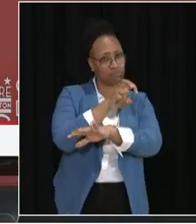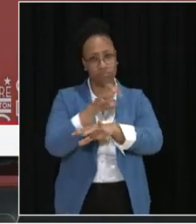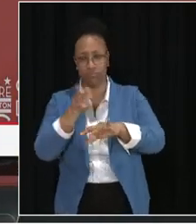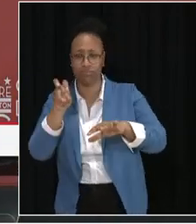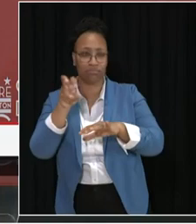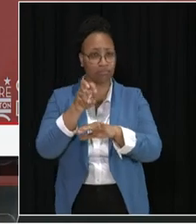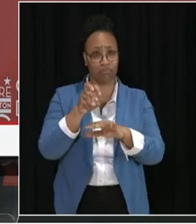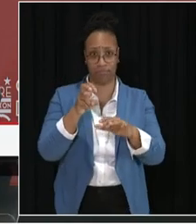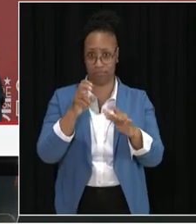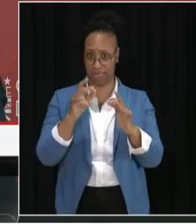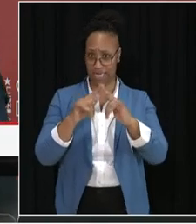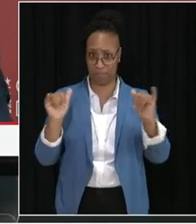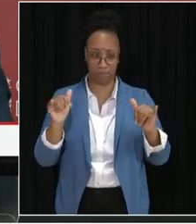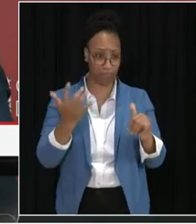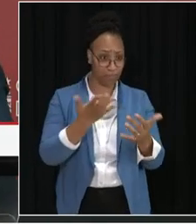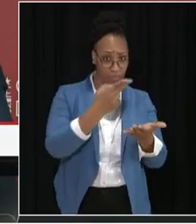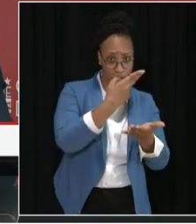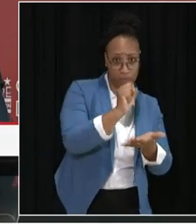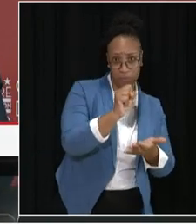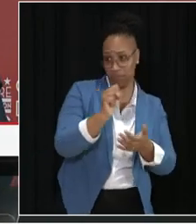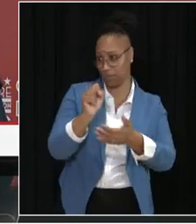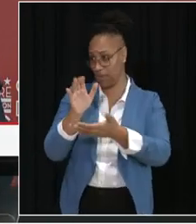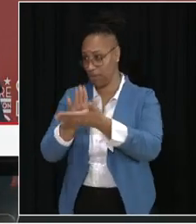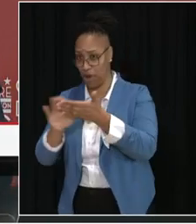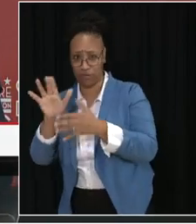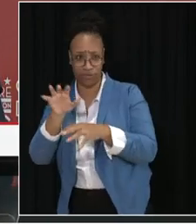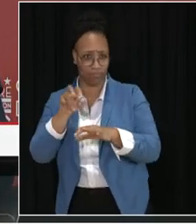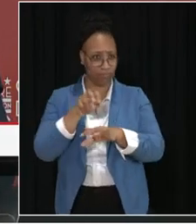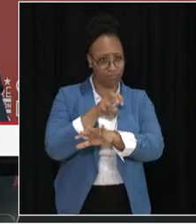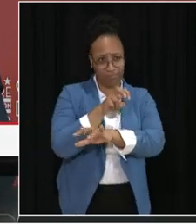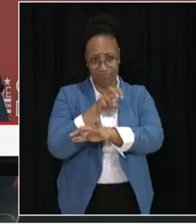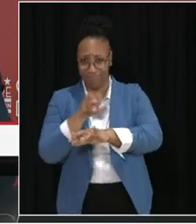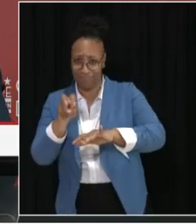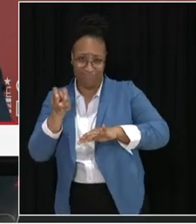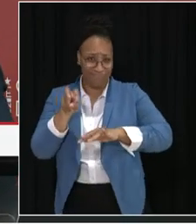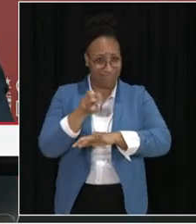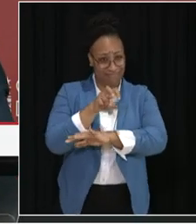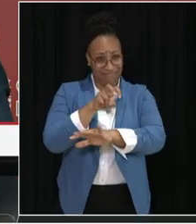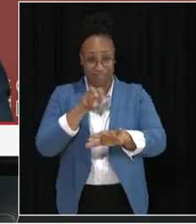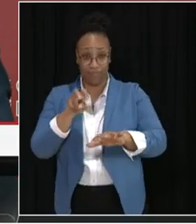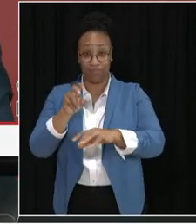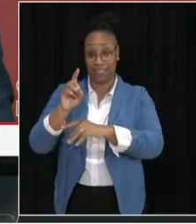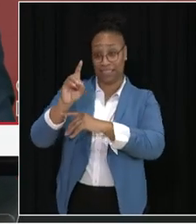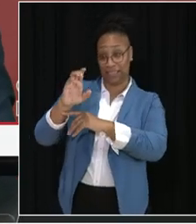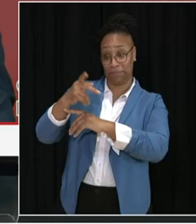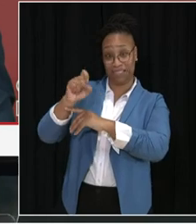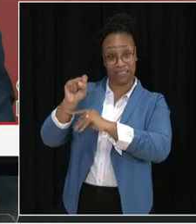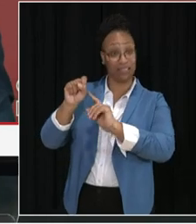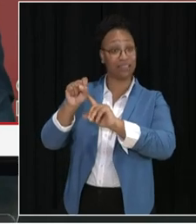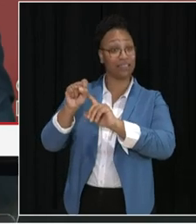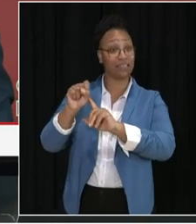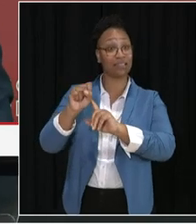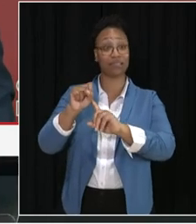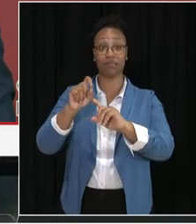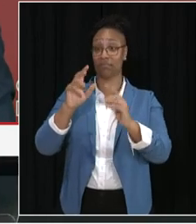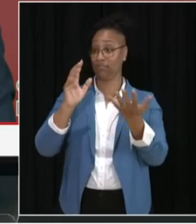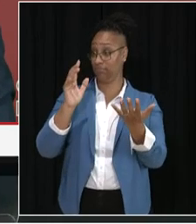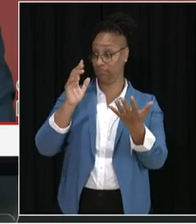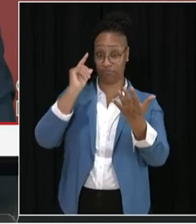career by leaving DCPS without having to pay college